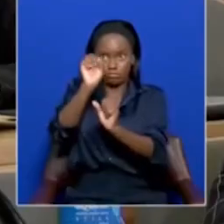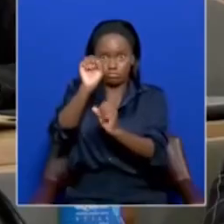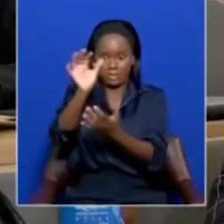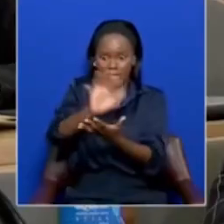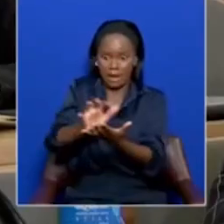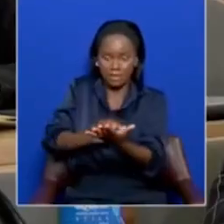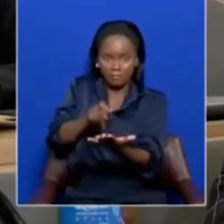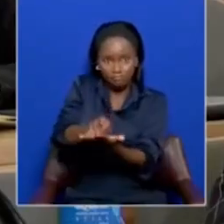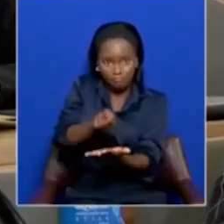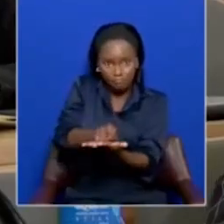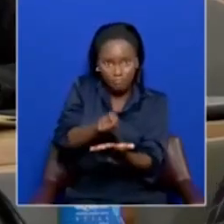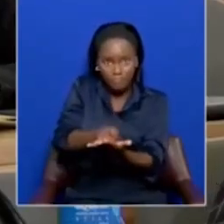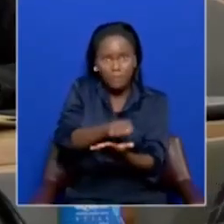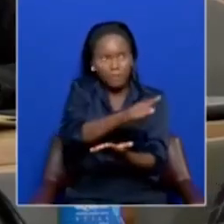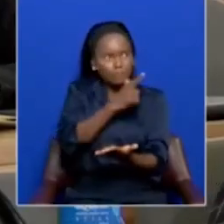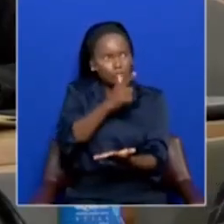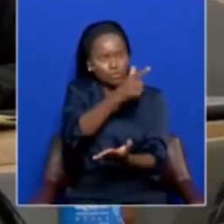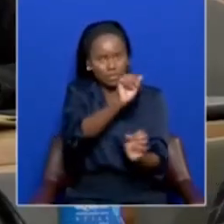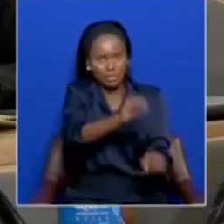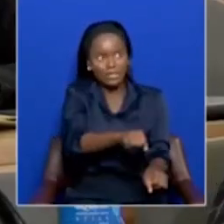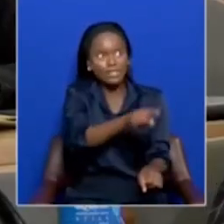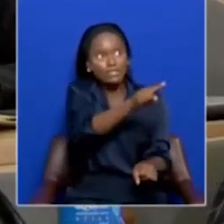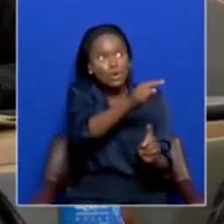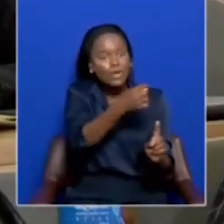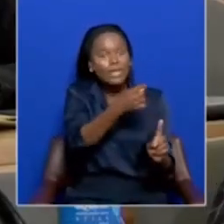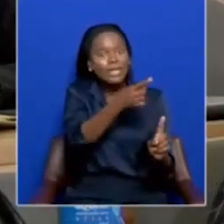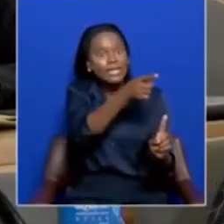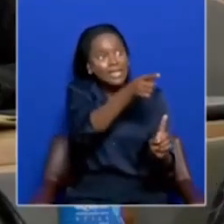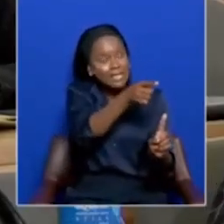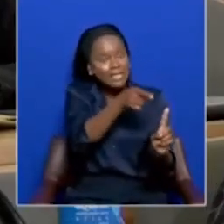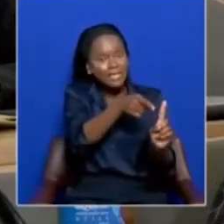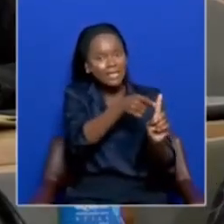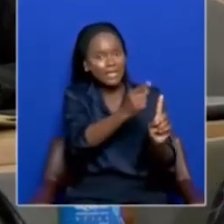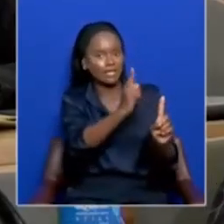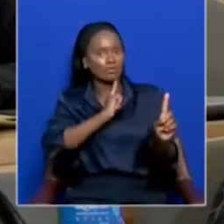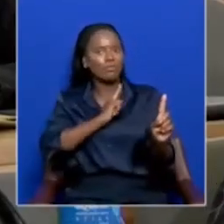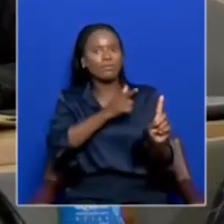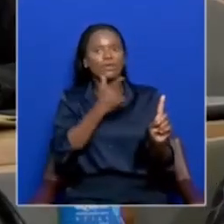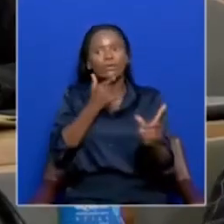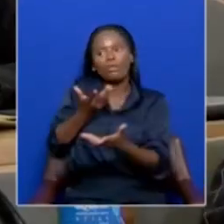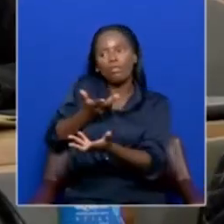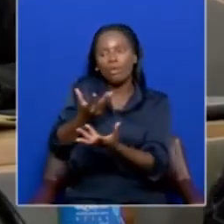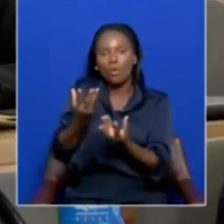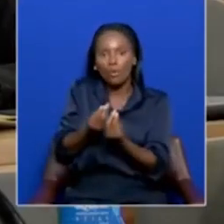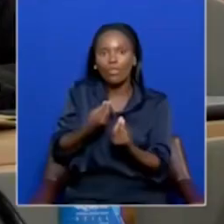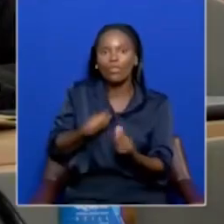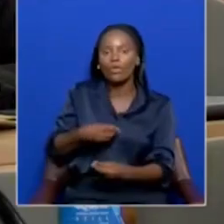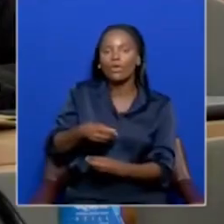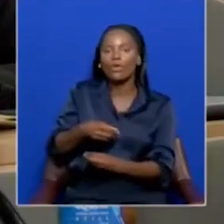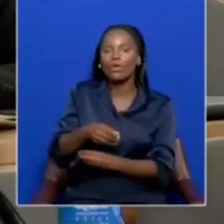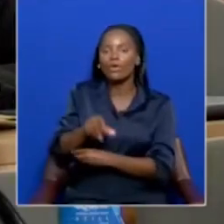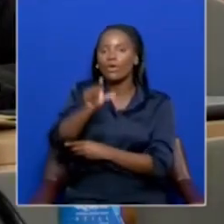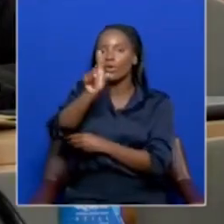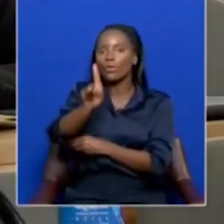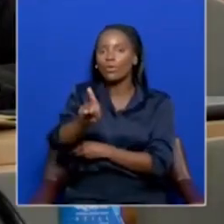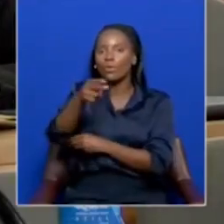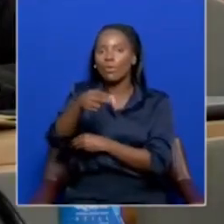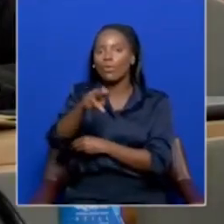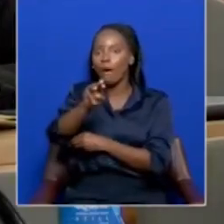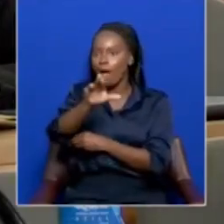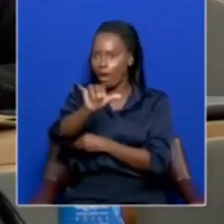said he would speak to General Kumalo to arrange a team that will come and take a statement. And then after